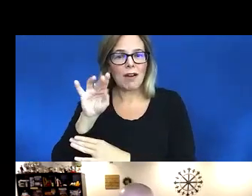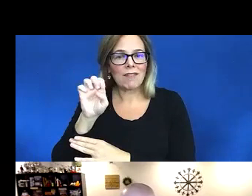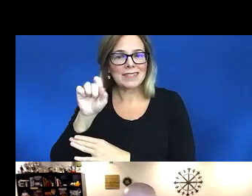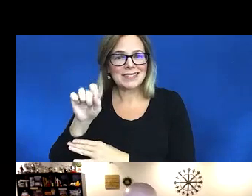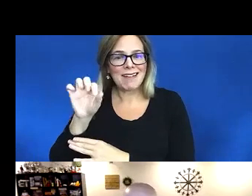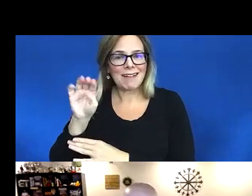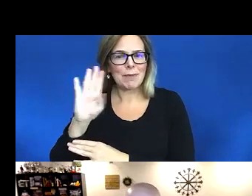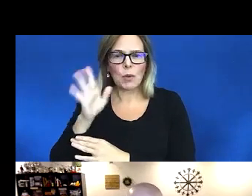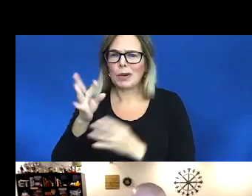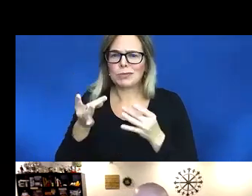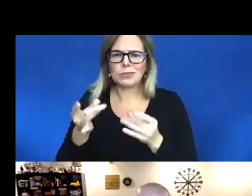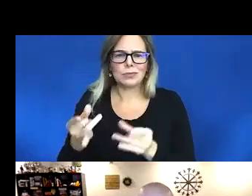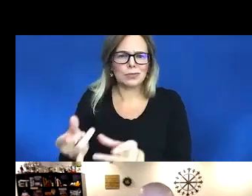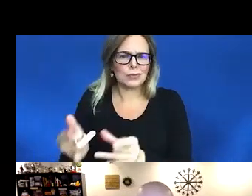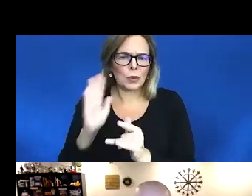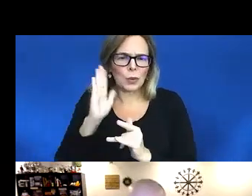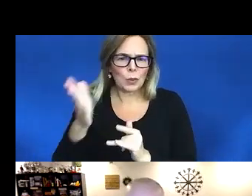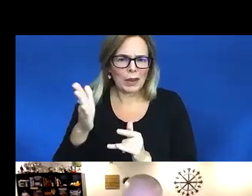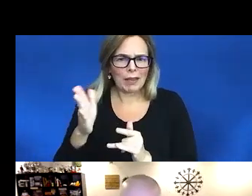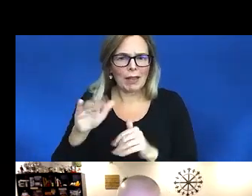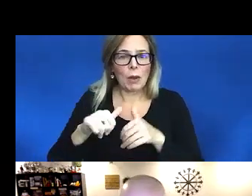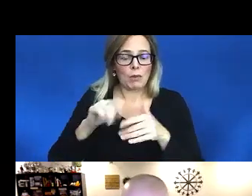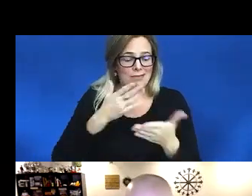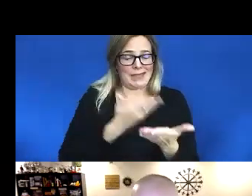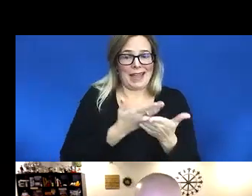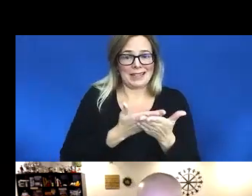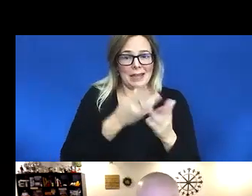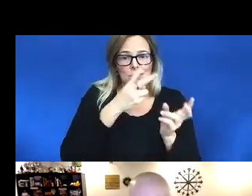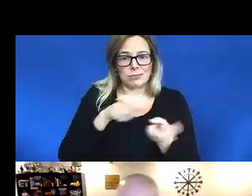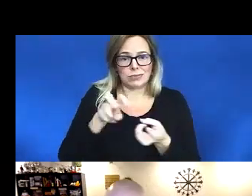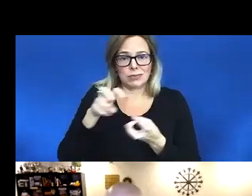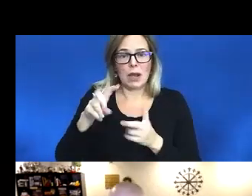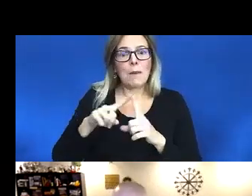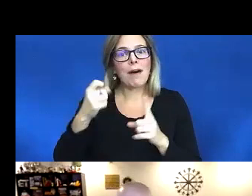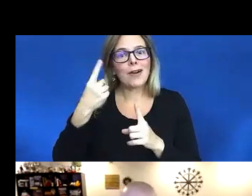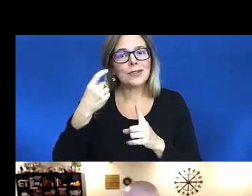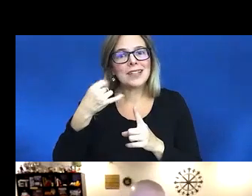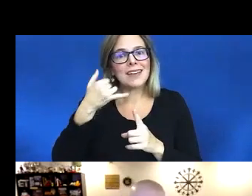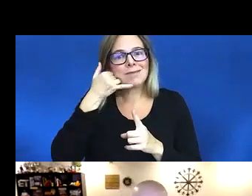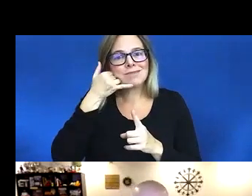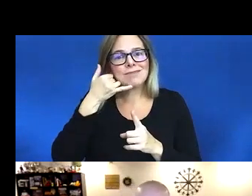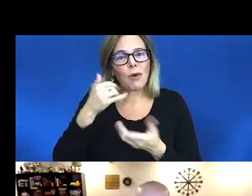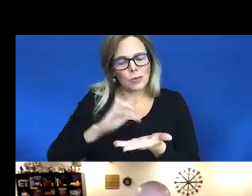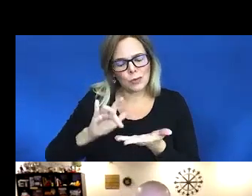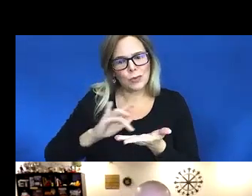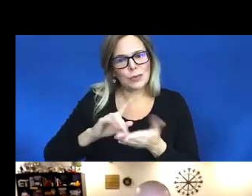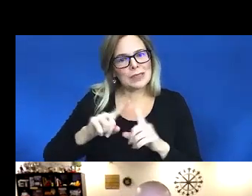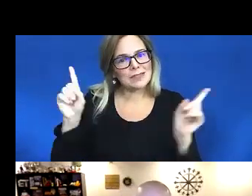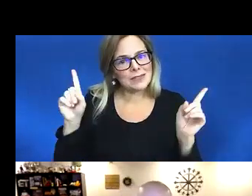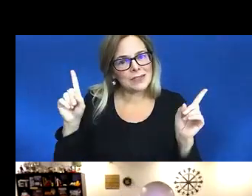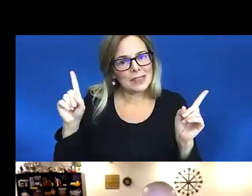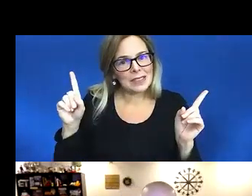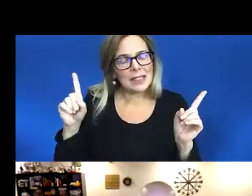our data center into the cloud. But one change will be how you use your mobile device. As part of moving to Exchange Online, we are